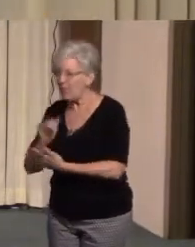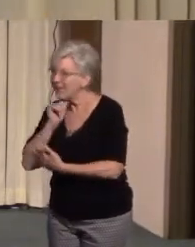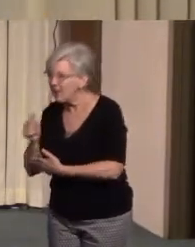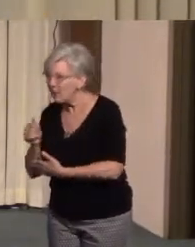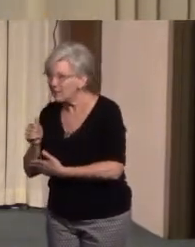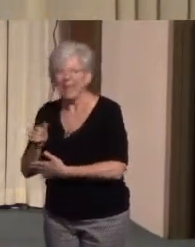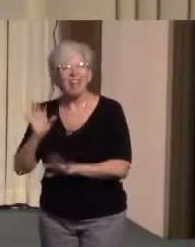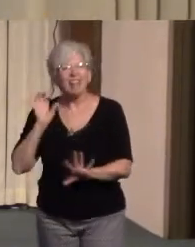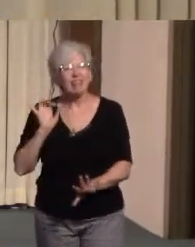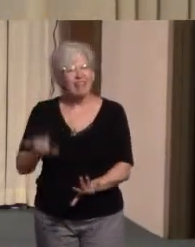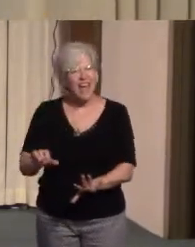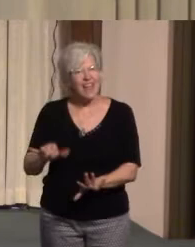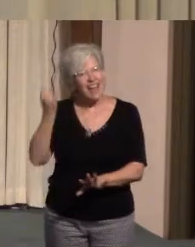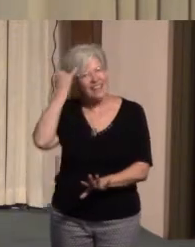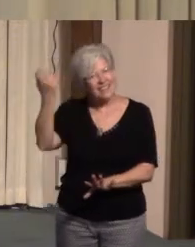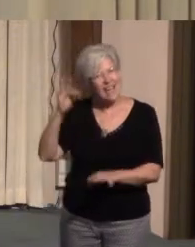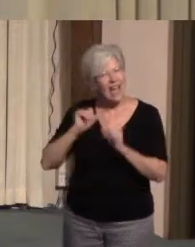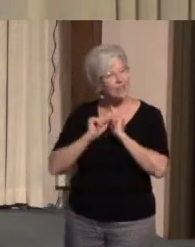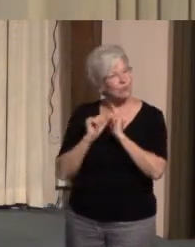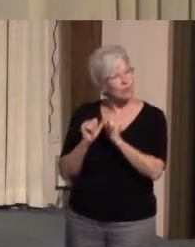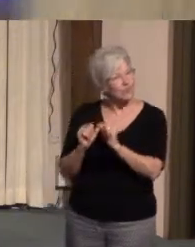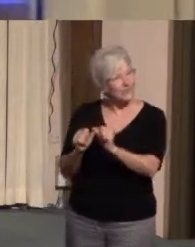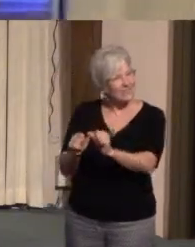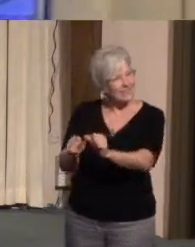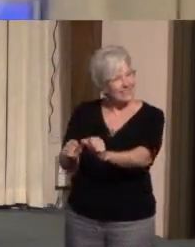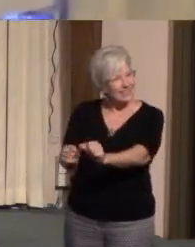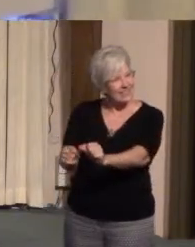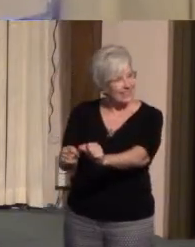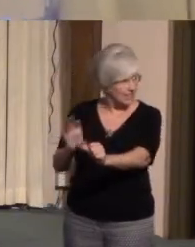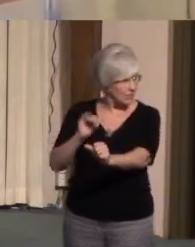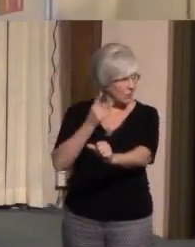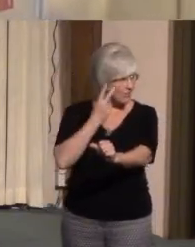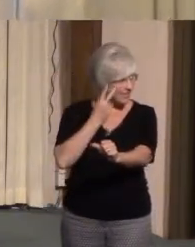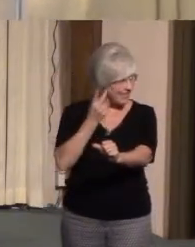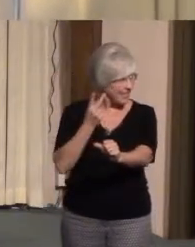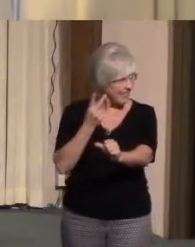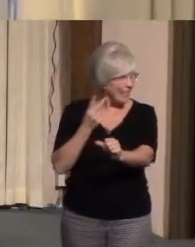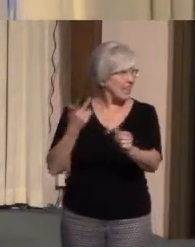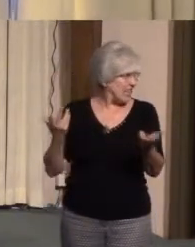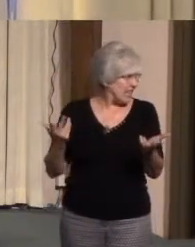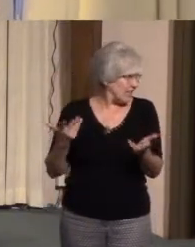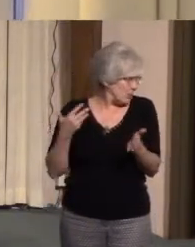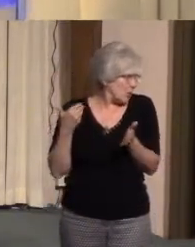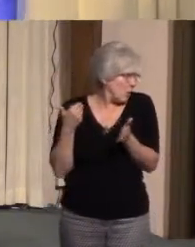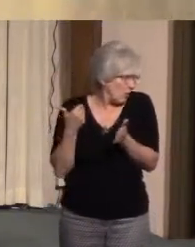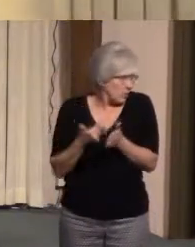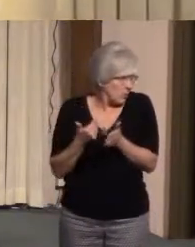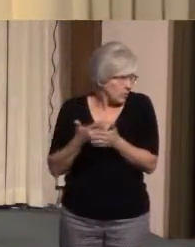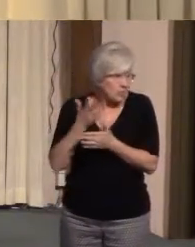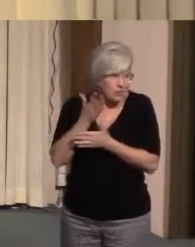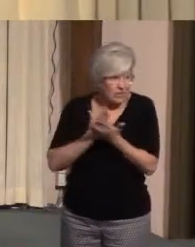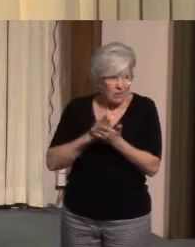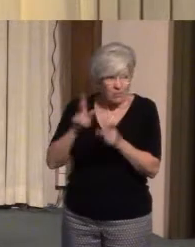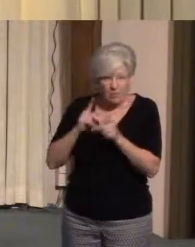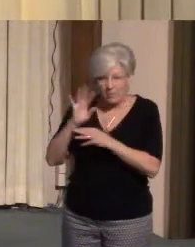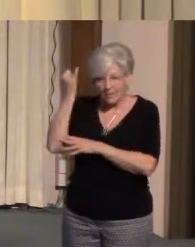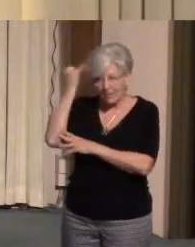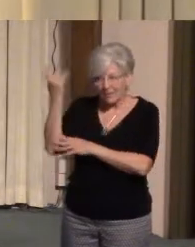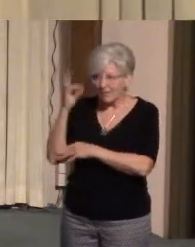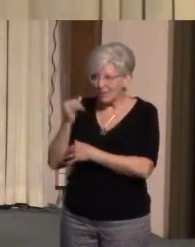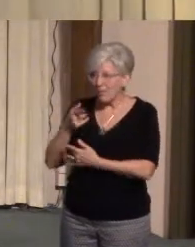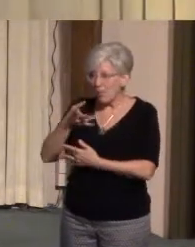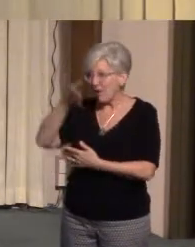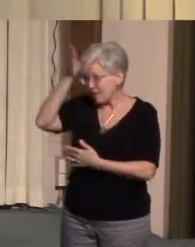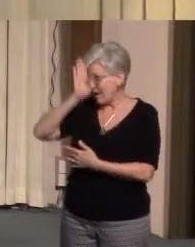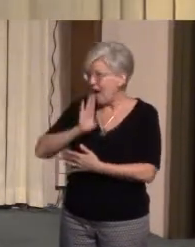don't. That has persisted. And as you can see, that's still very close to some people's idea of